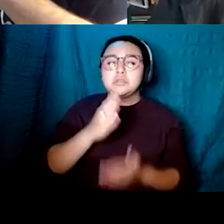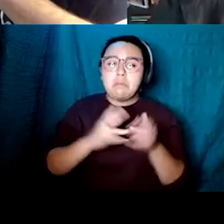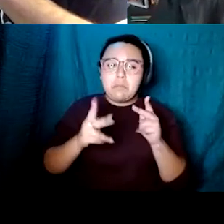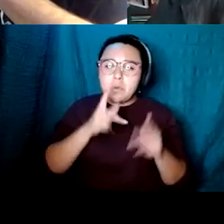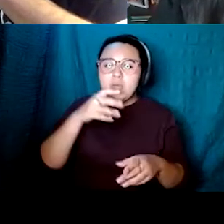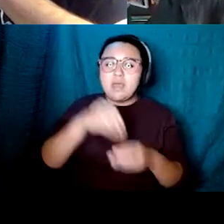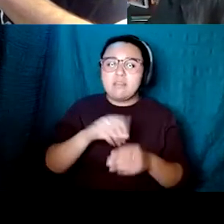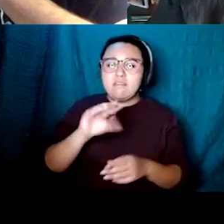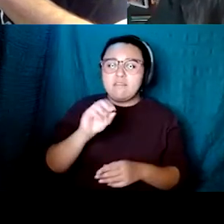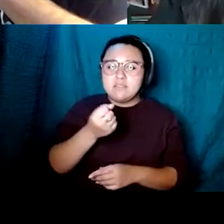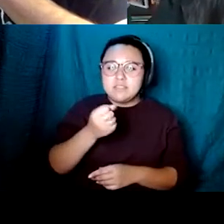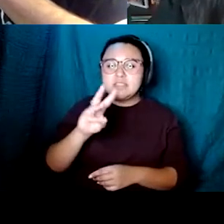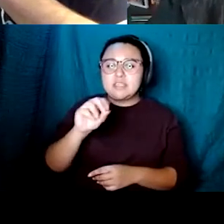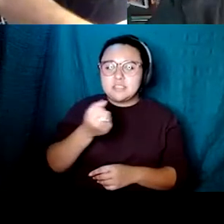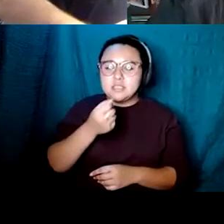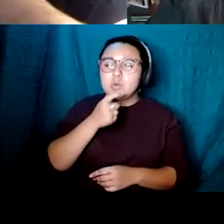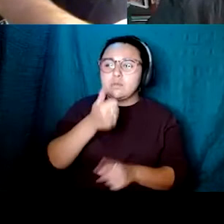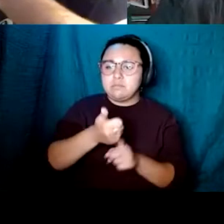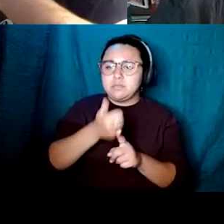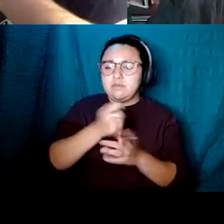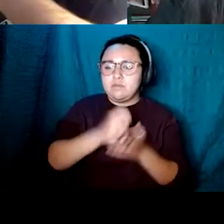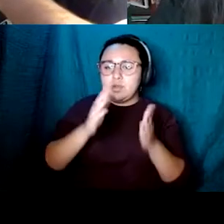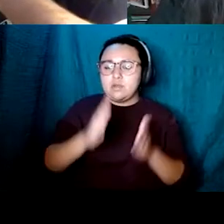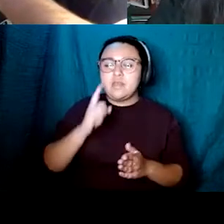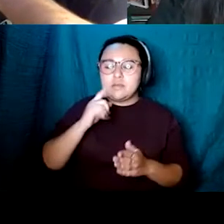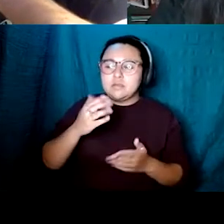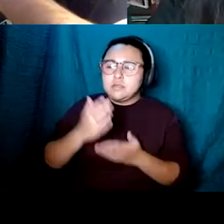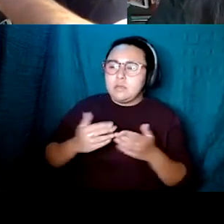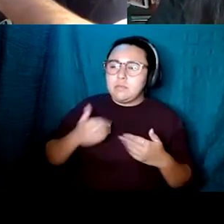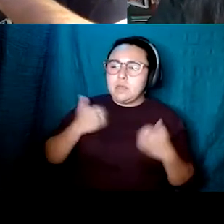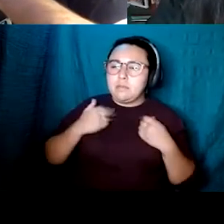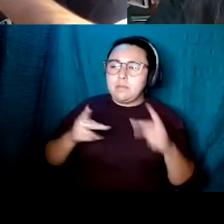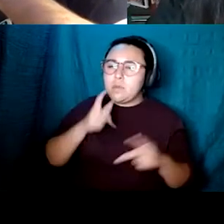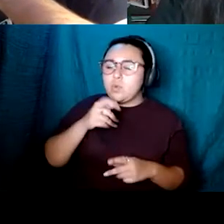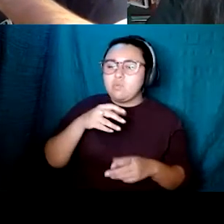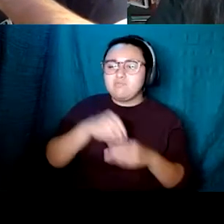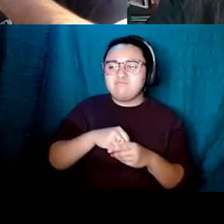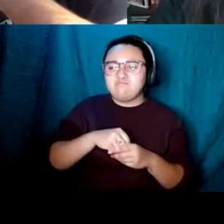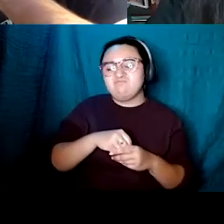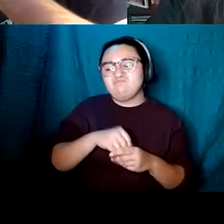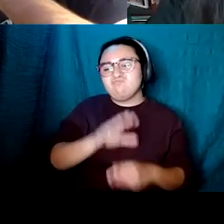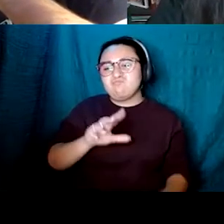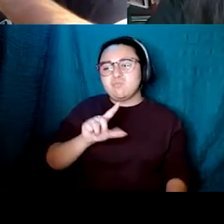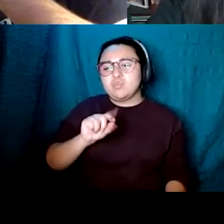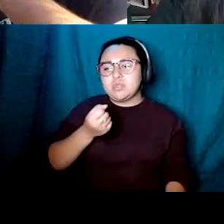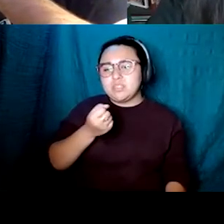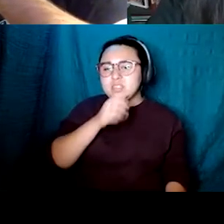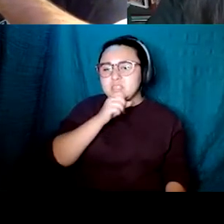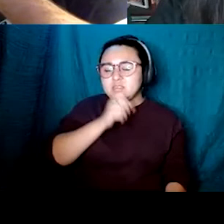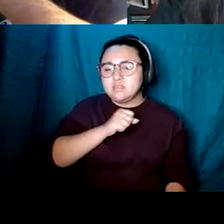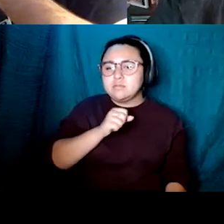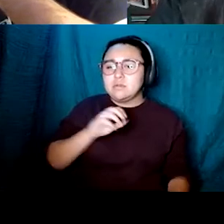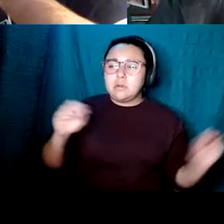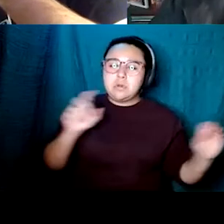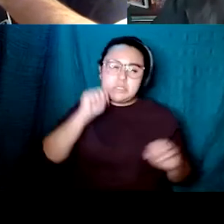and 60s who are writers. I think we also have some younger people who are in their 20s. I don't think we have any